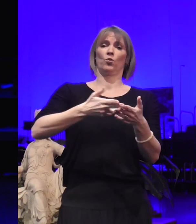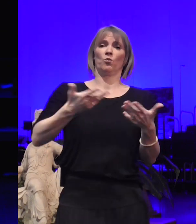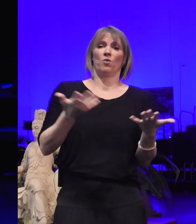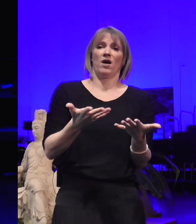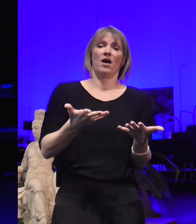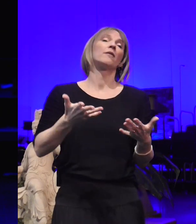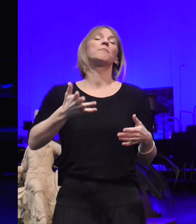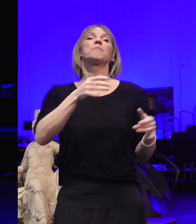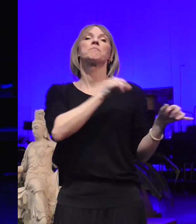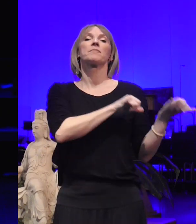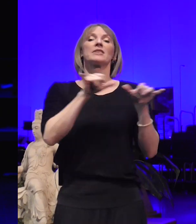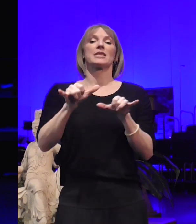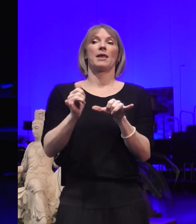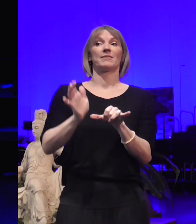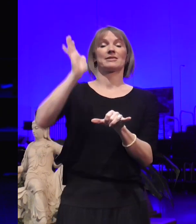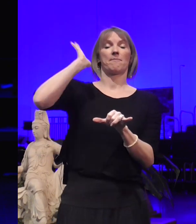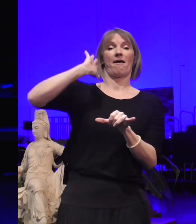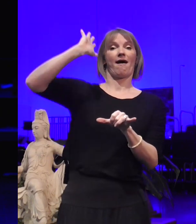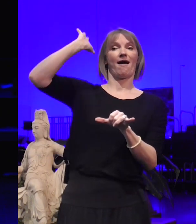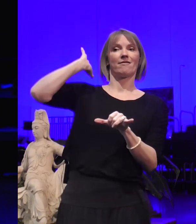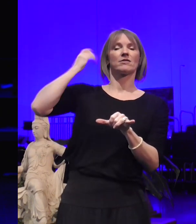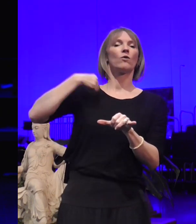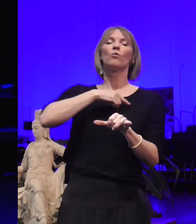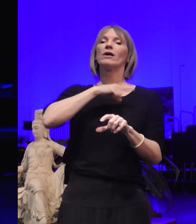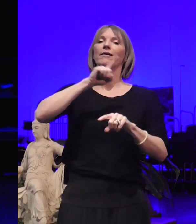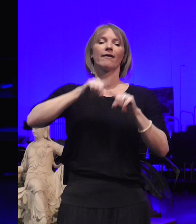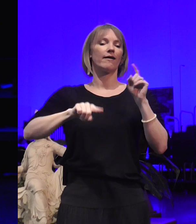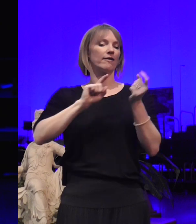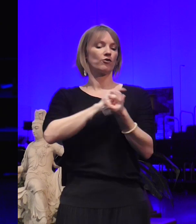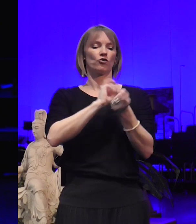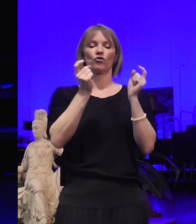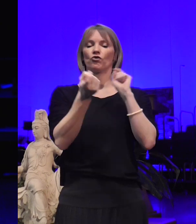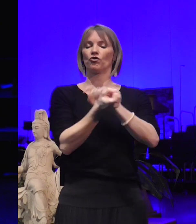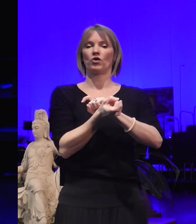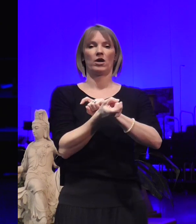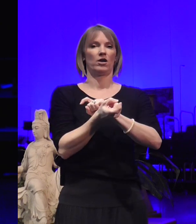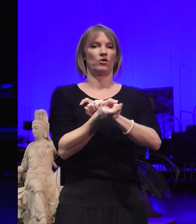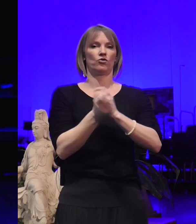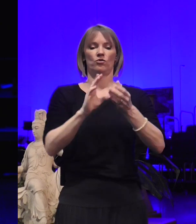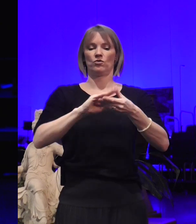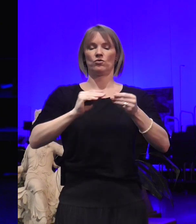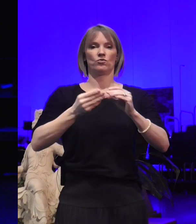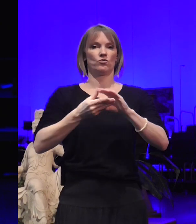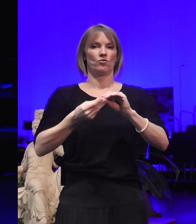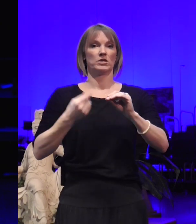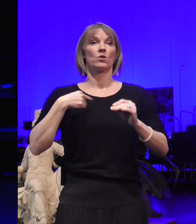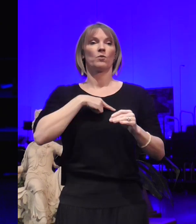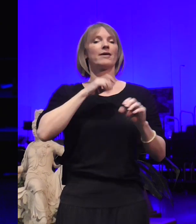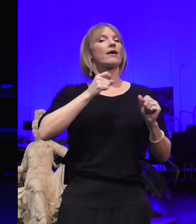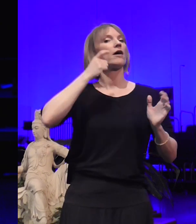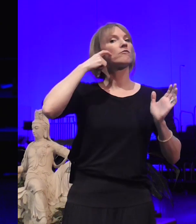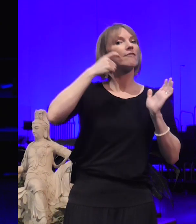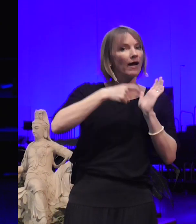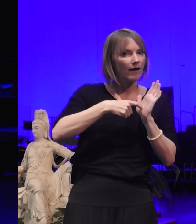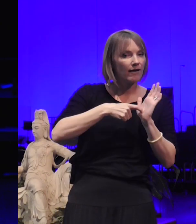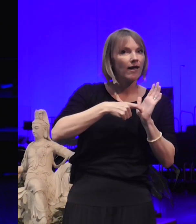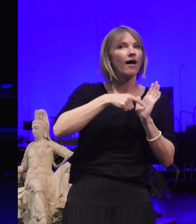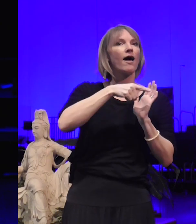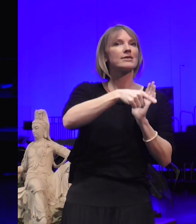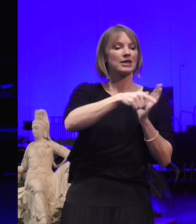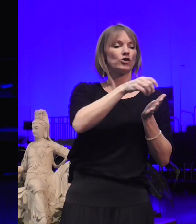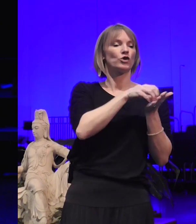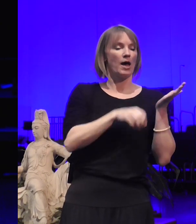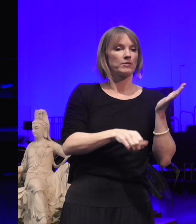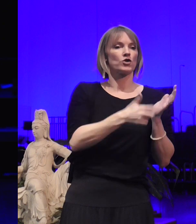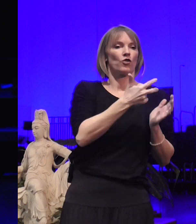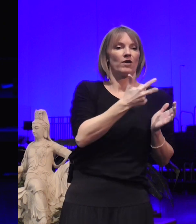just like the past, we can't change those stories. We can recognize them, however, as chapters